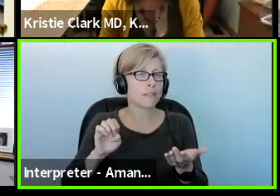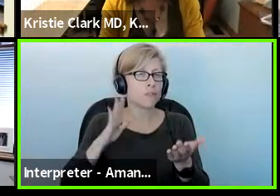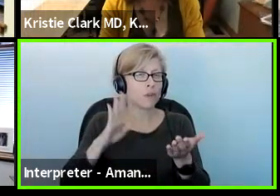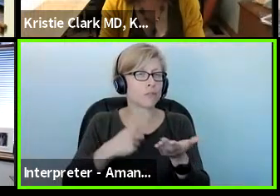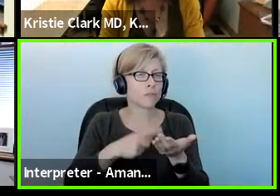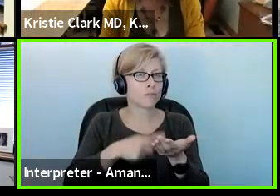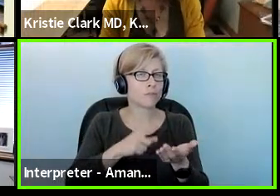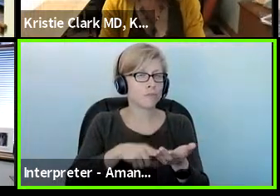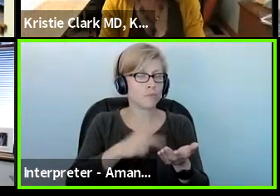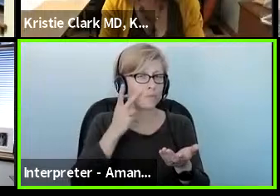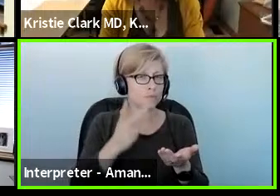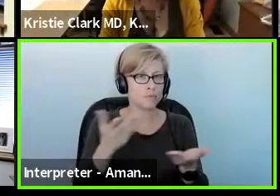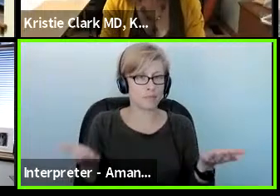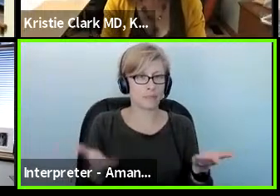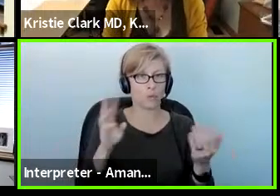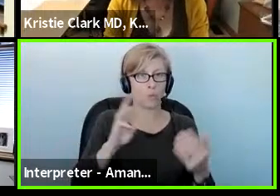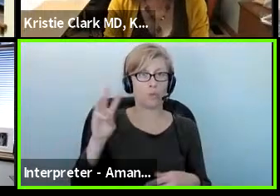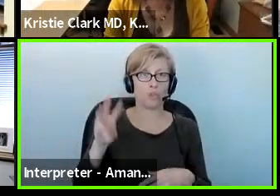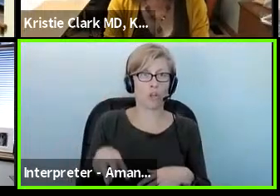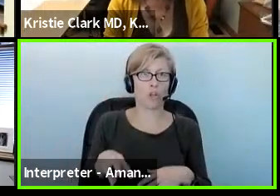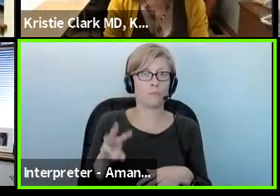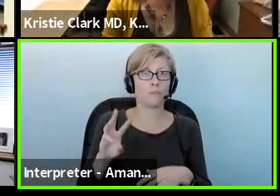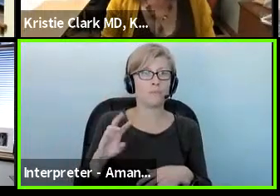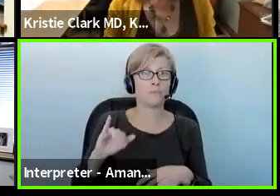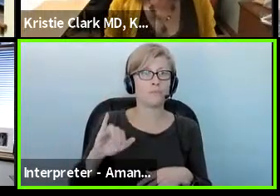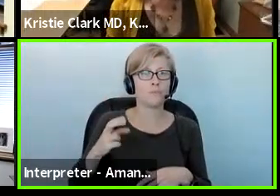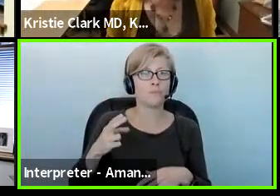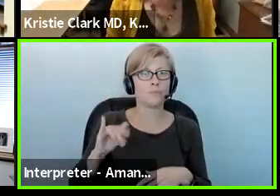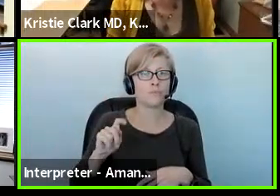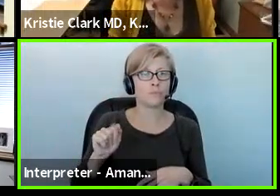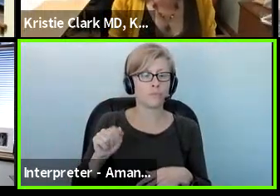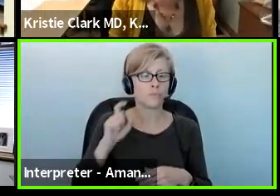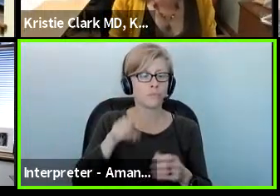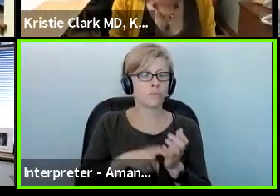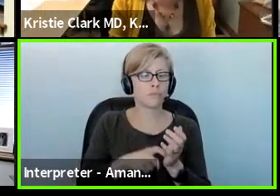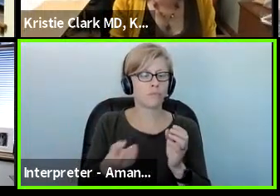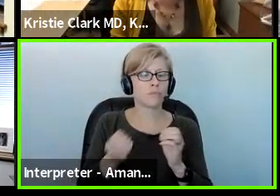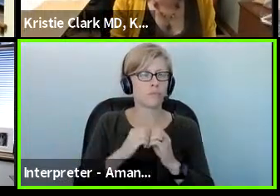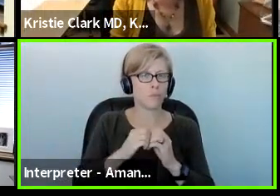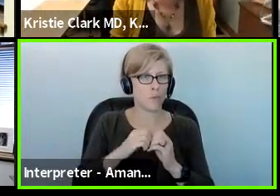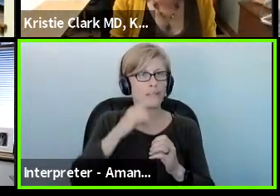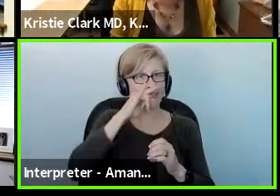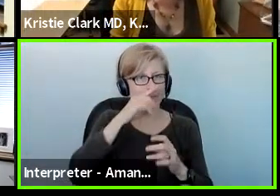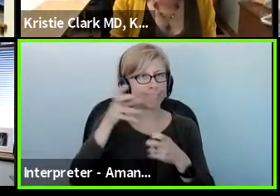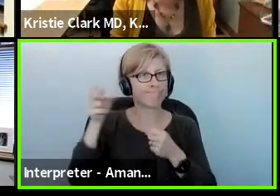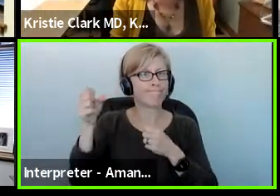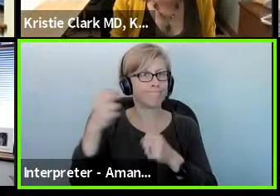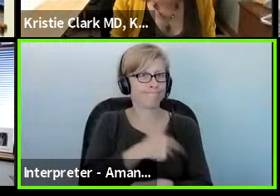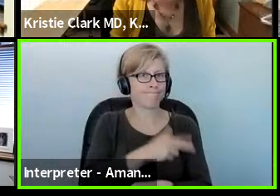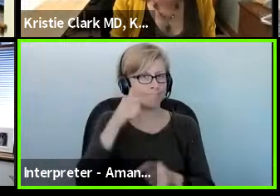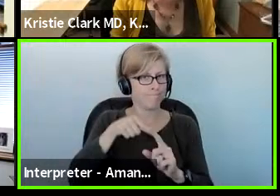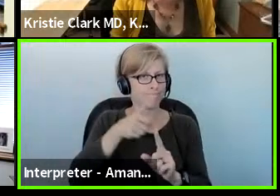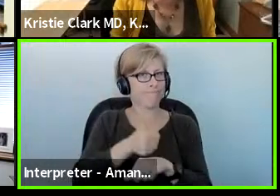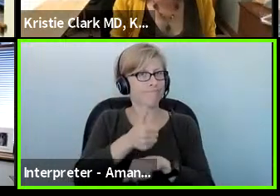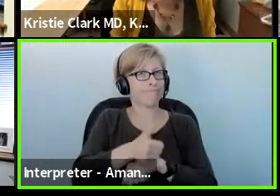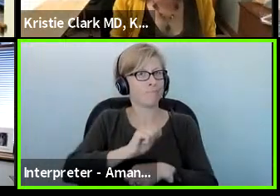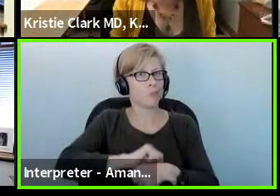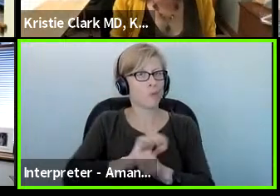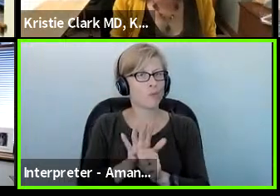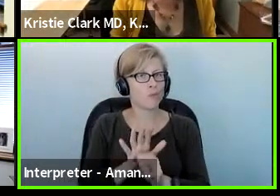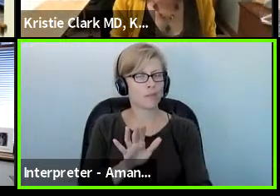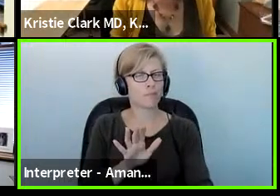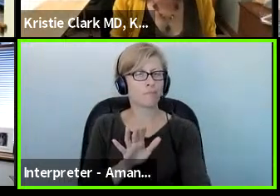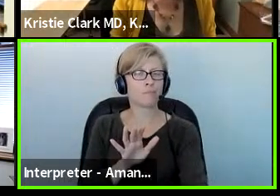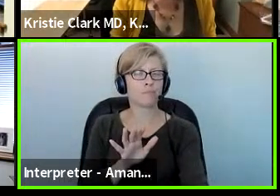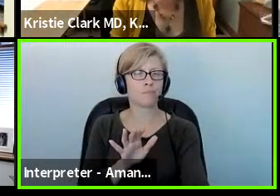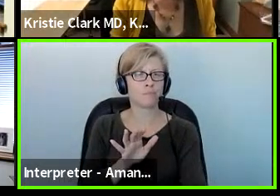Certainly here in Wichita, we're seeing more pediatric hospitalizations due to COVID. And certainly that has